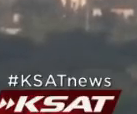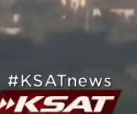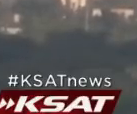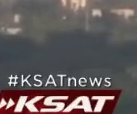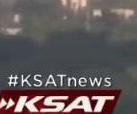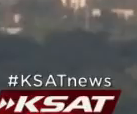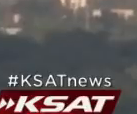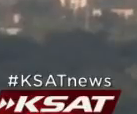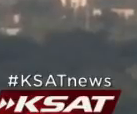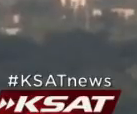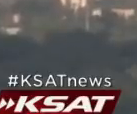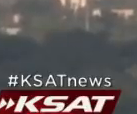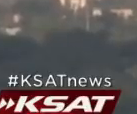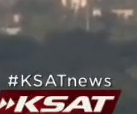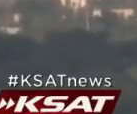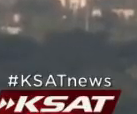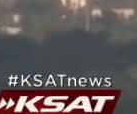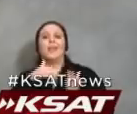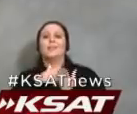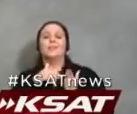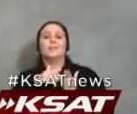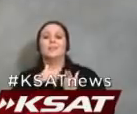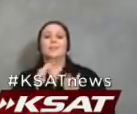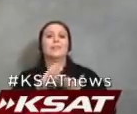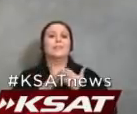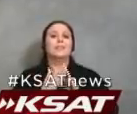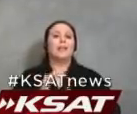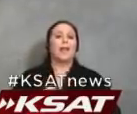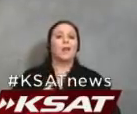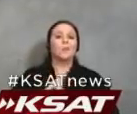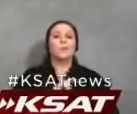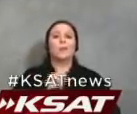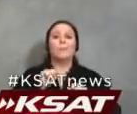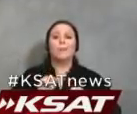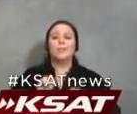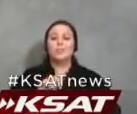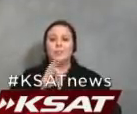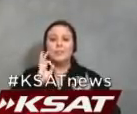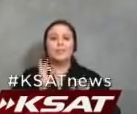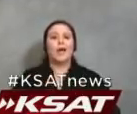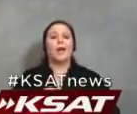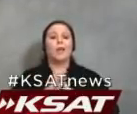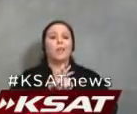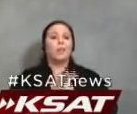city government. If it undermines the city council's ability to make decisions,